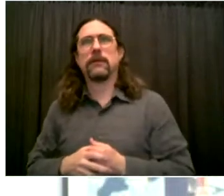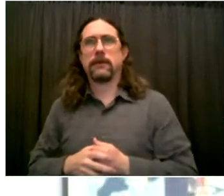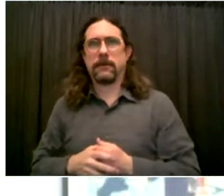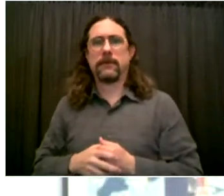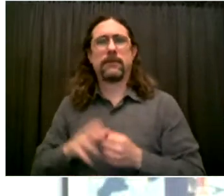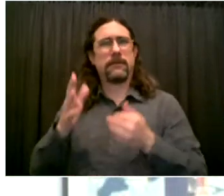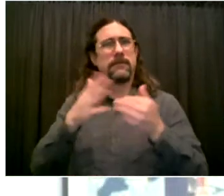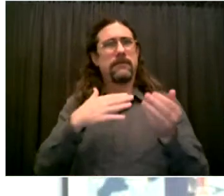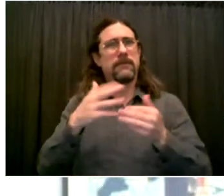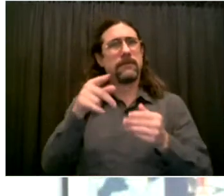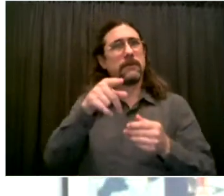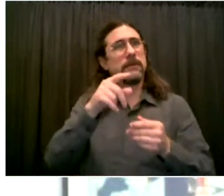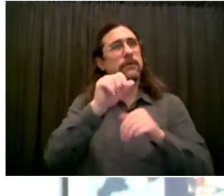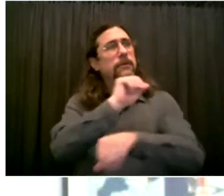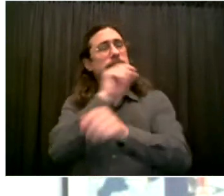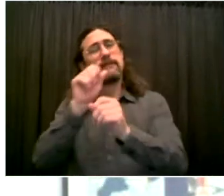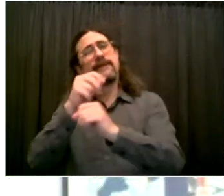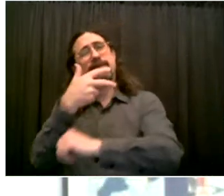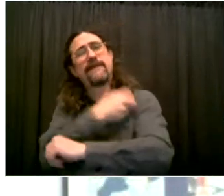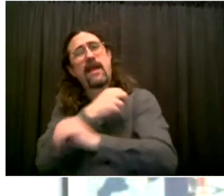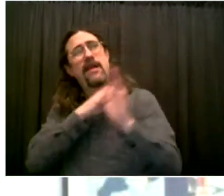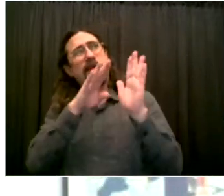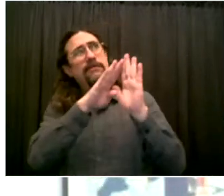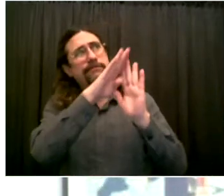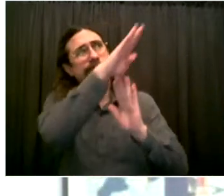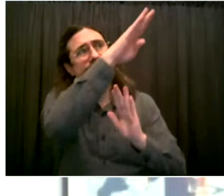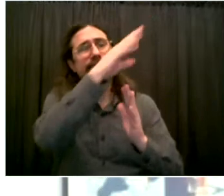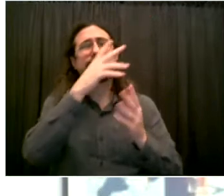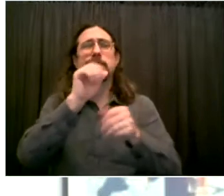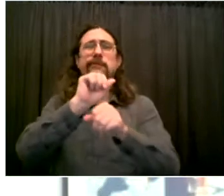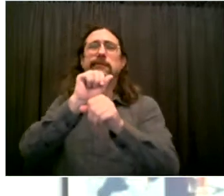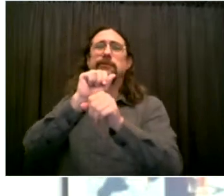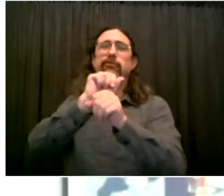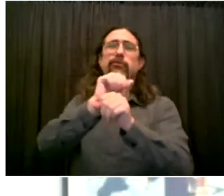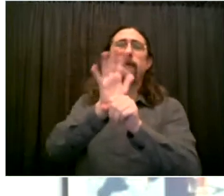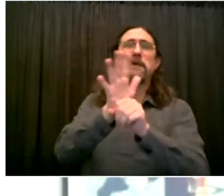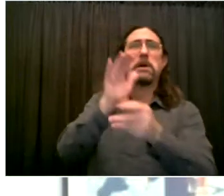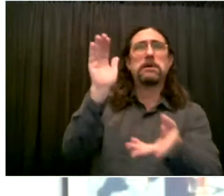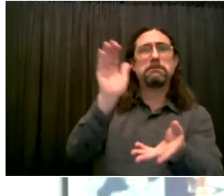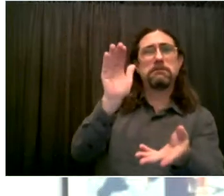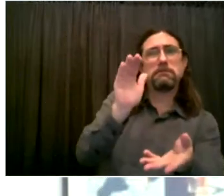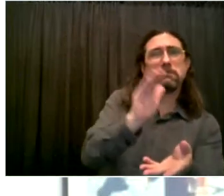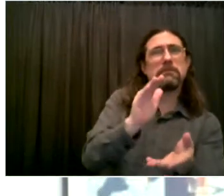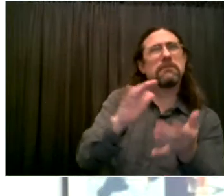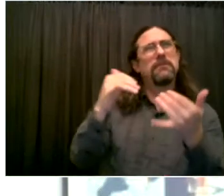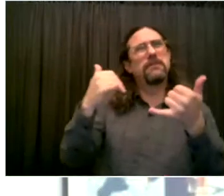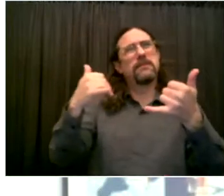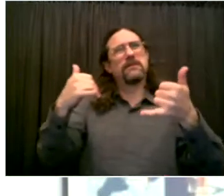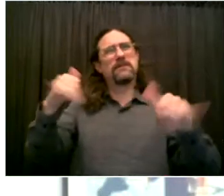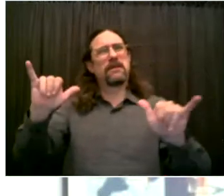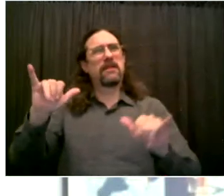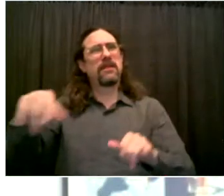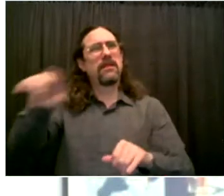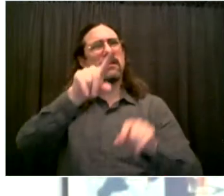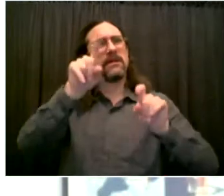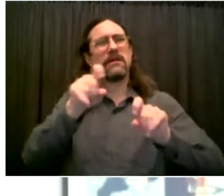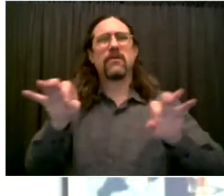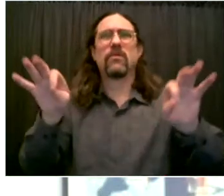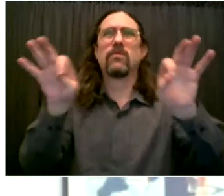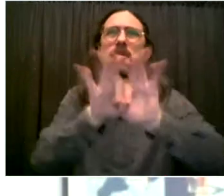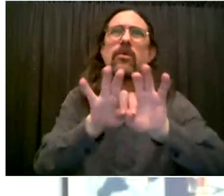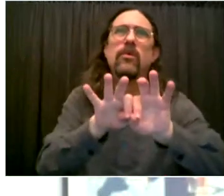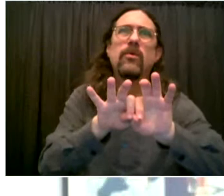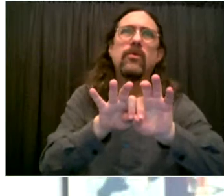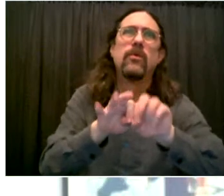particularly if you're at higher risk to get tested frequently. We aren't seeing yet a major downtick in the